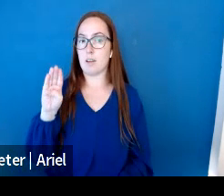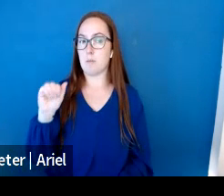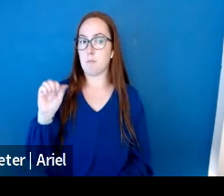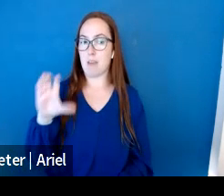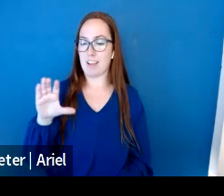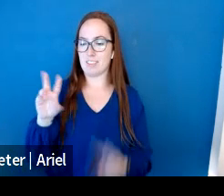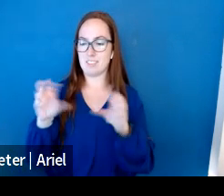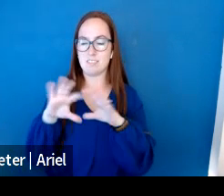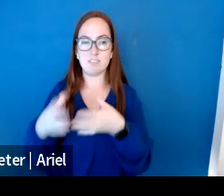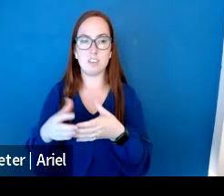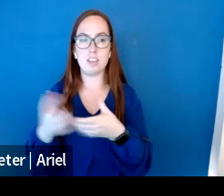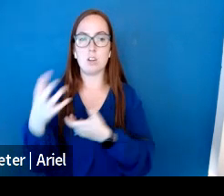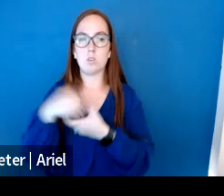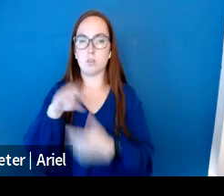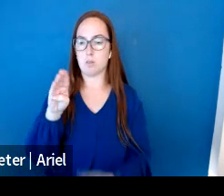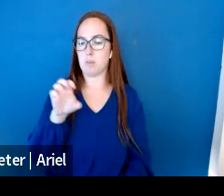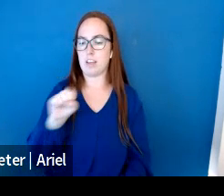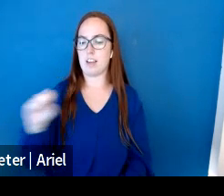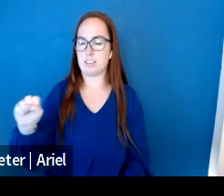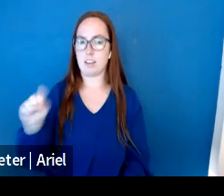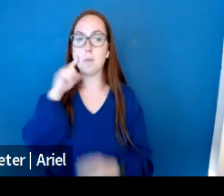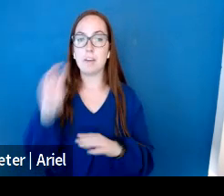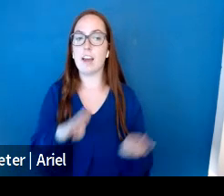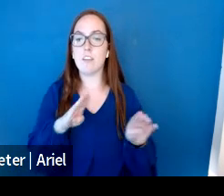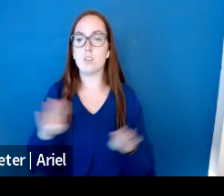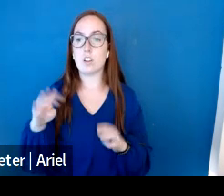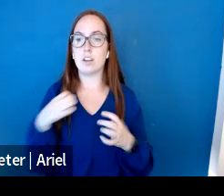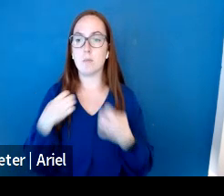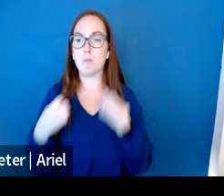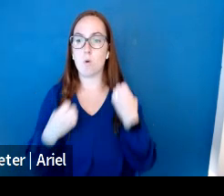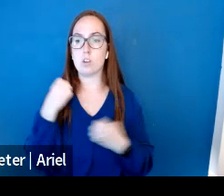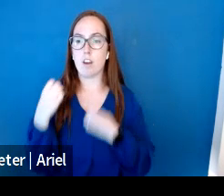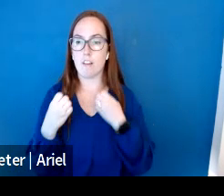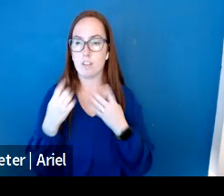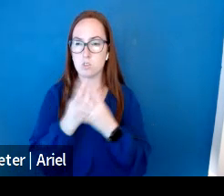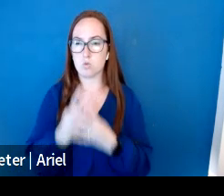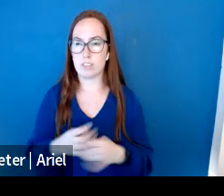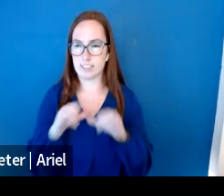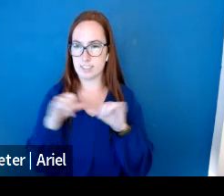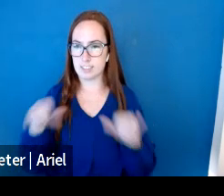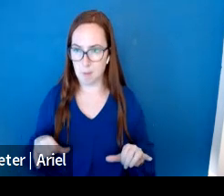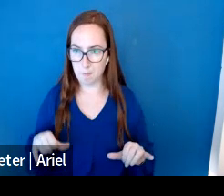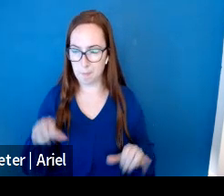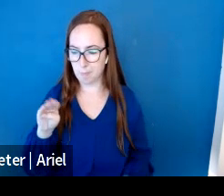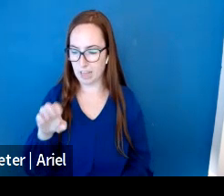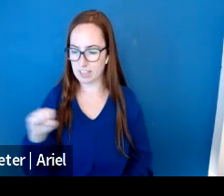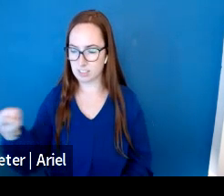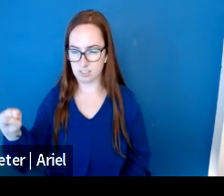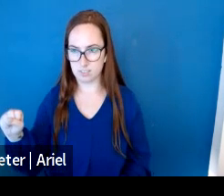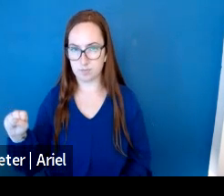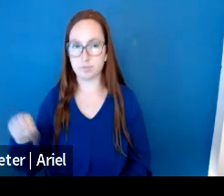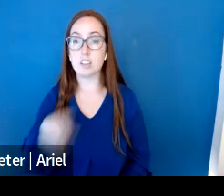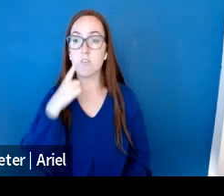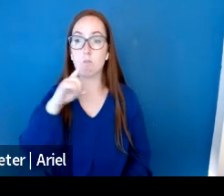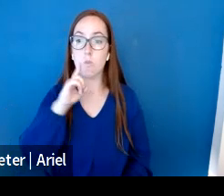which stands for the Behavioral and Emotional Screening System, which is used to efficiently and systematically